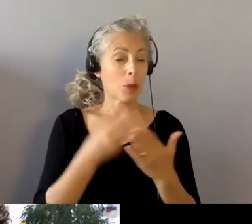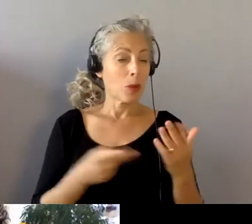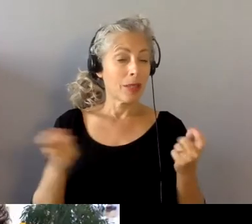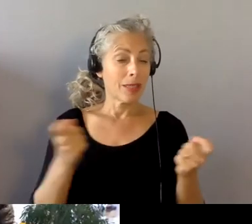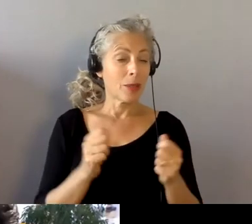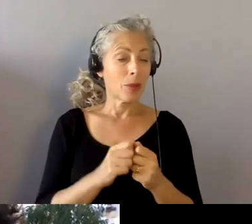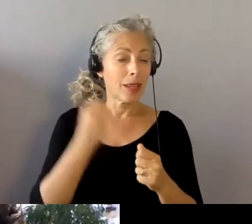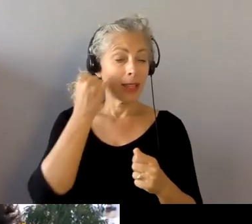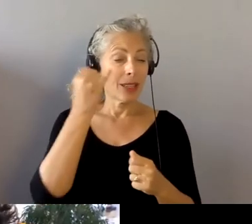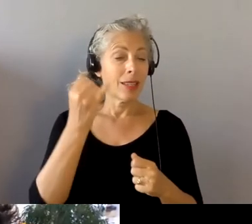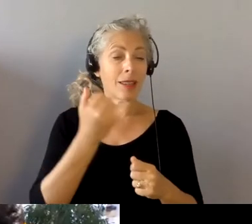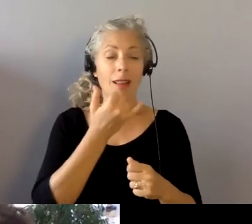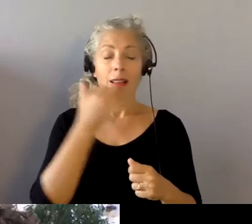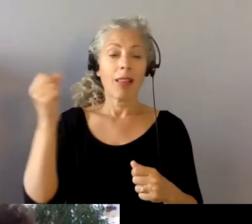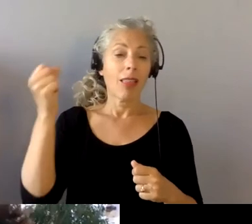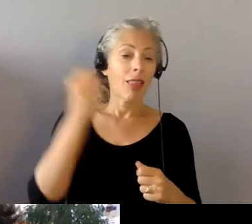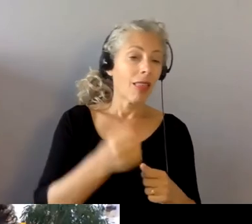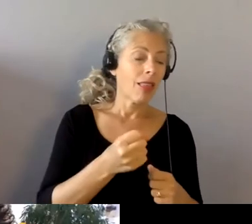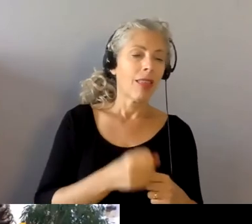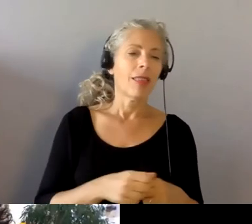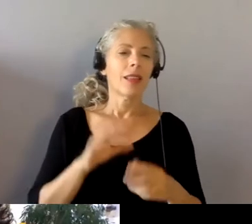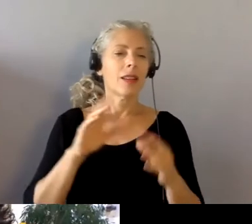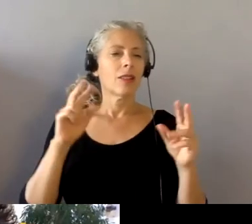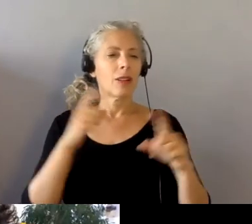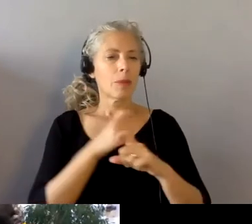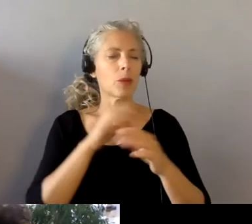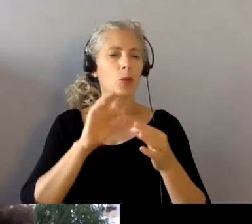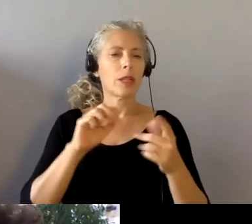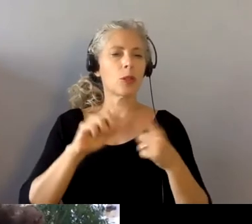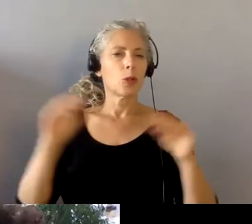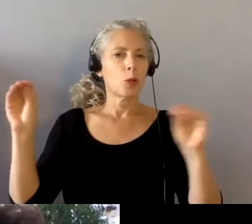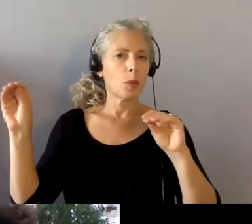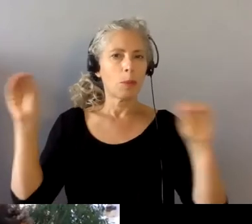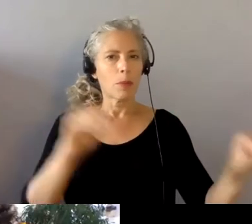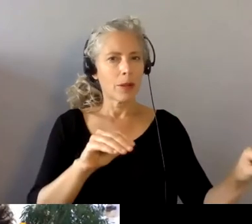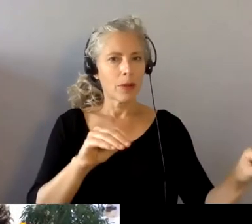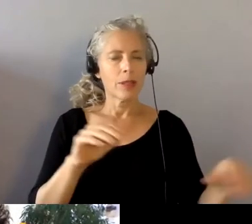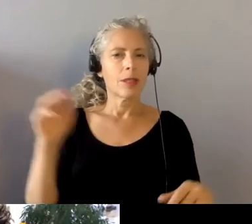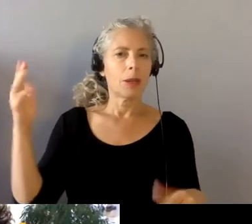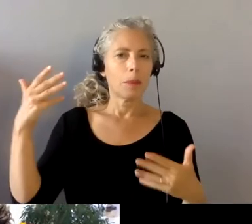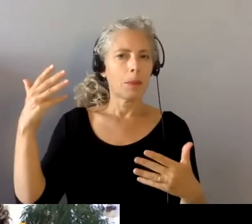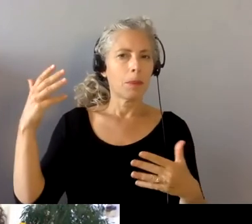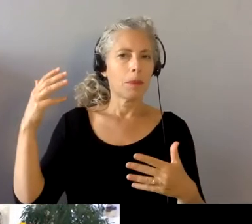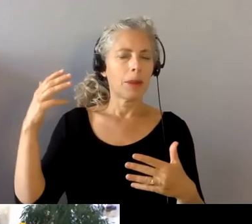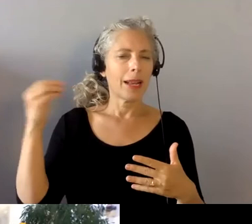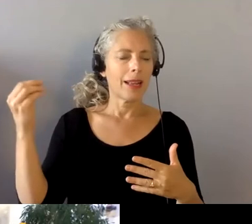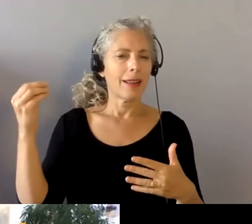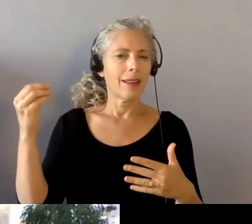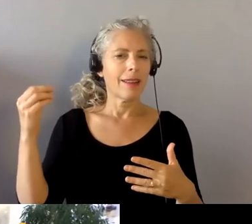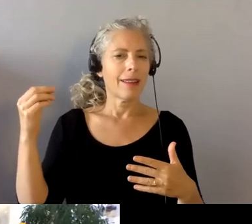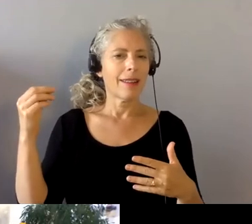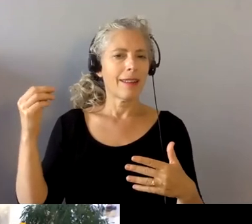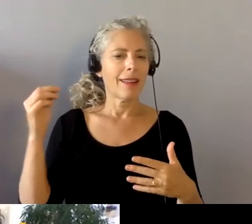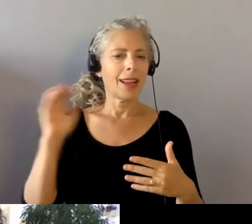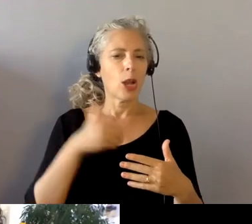idea of displacement, this idea of migration, the complications around that, and the contradictions inherent in